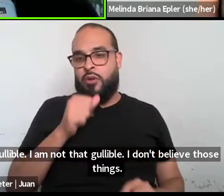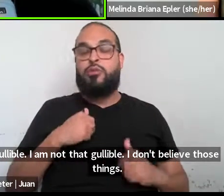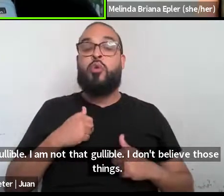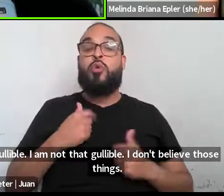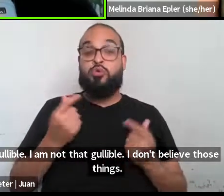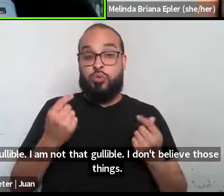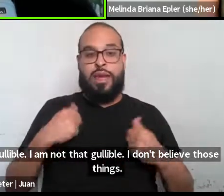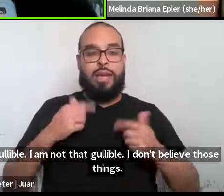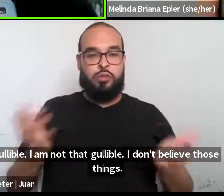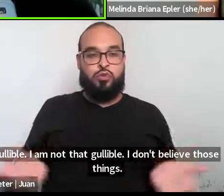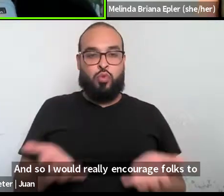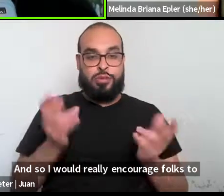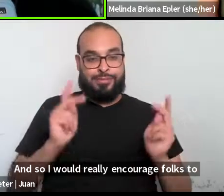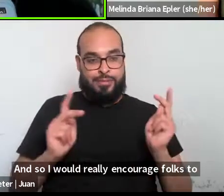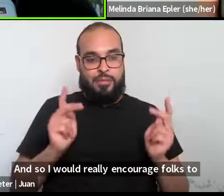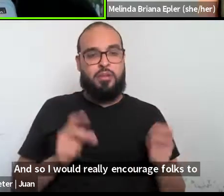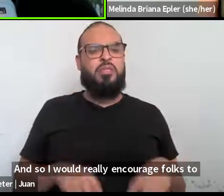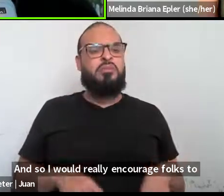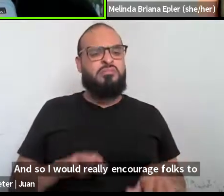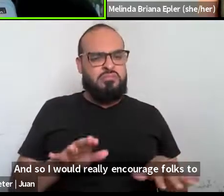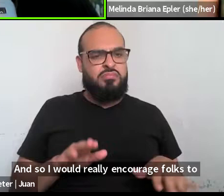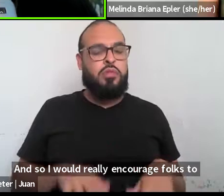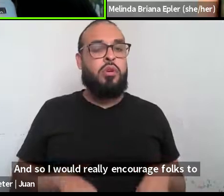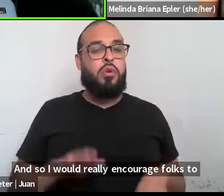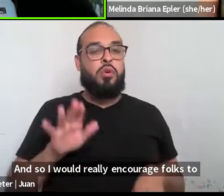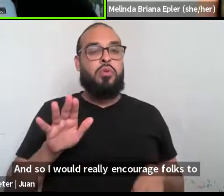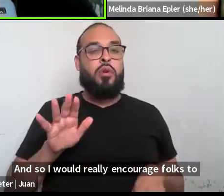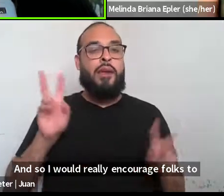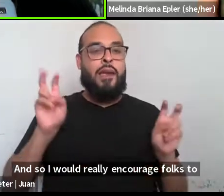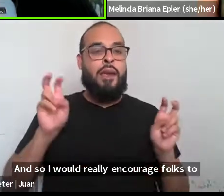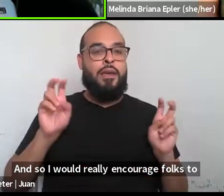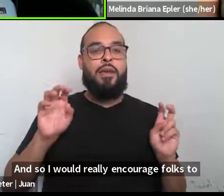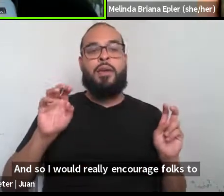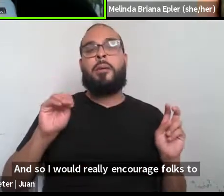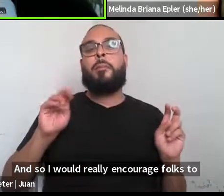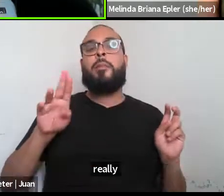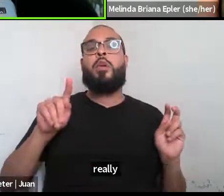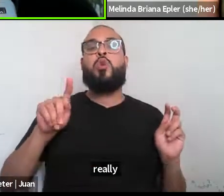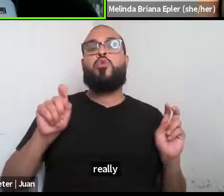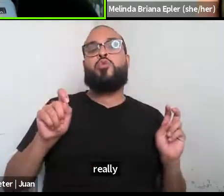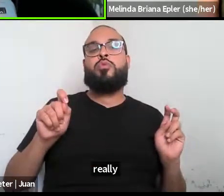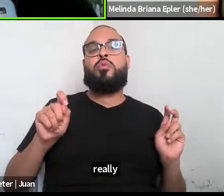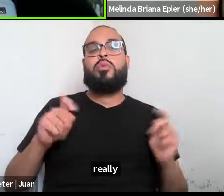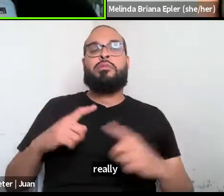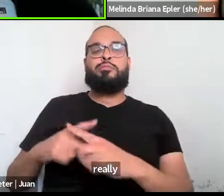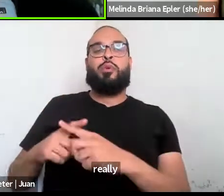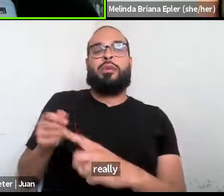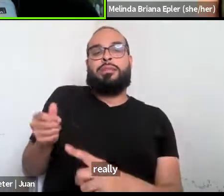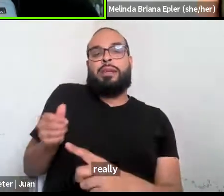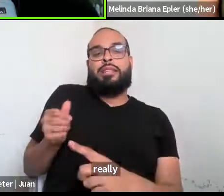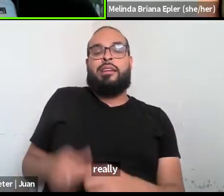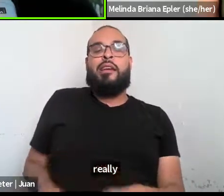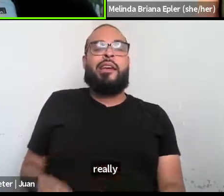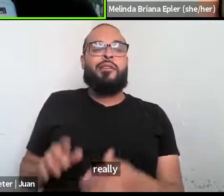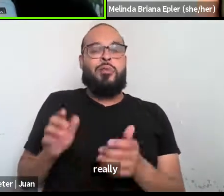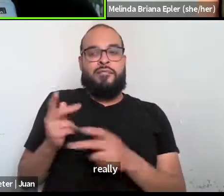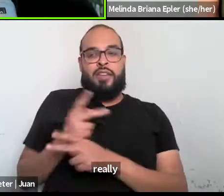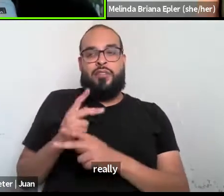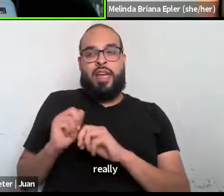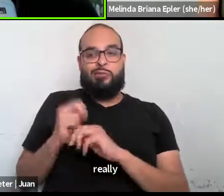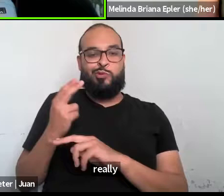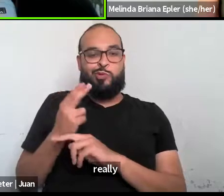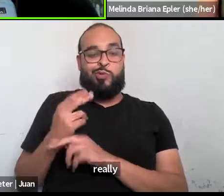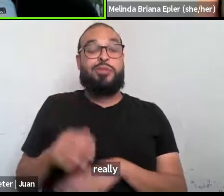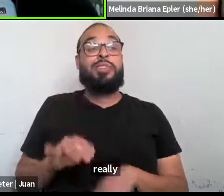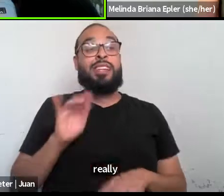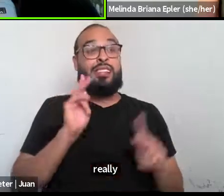really fine tune your mute button when it comes to people who are not very productive